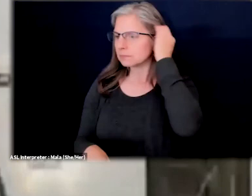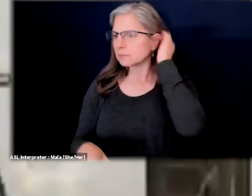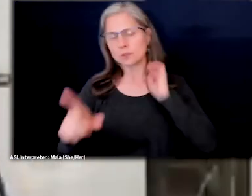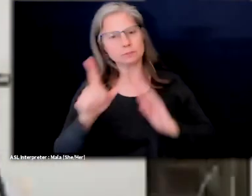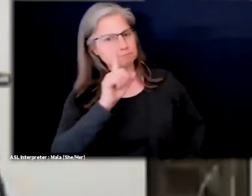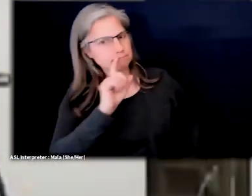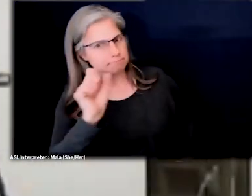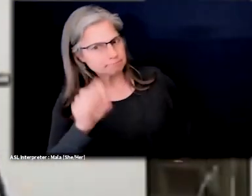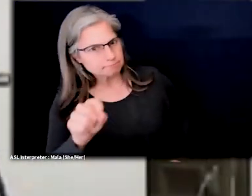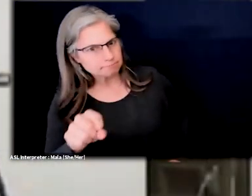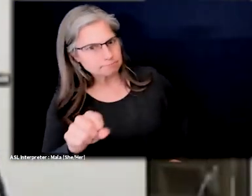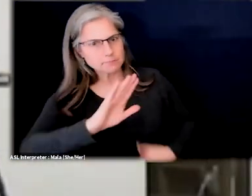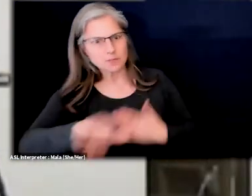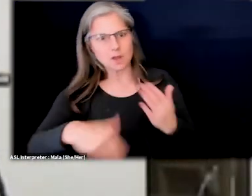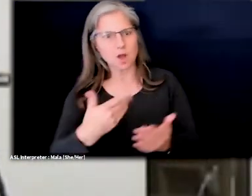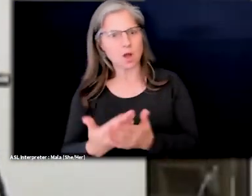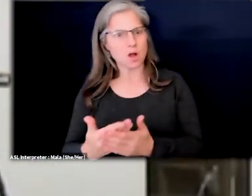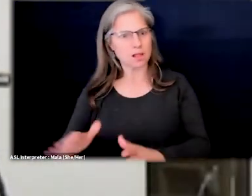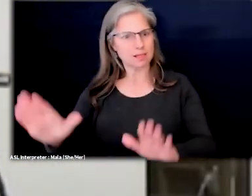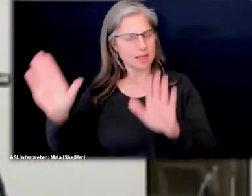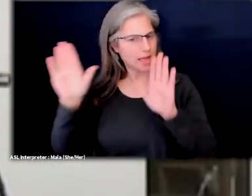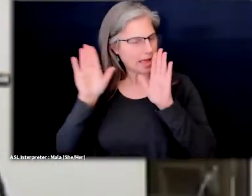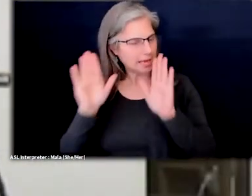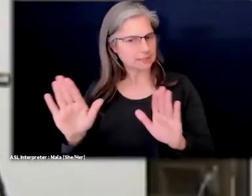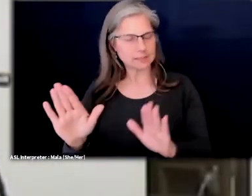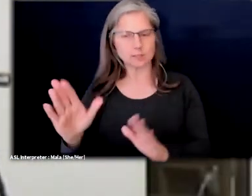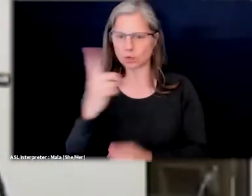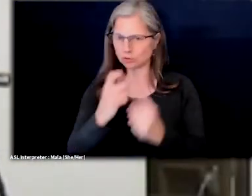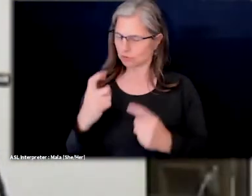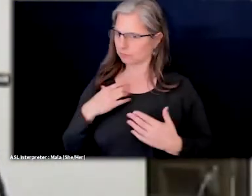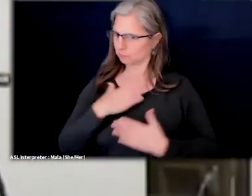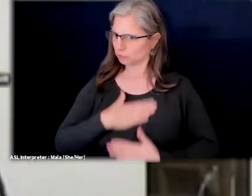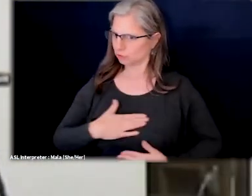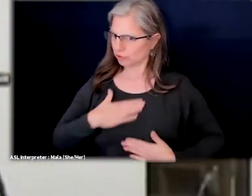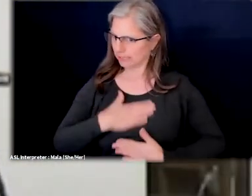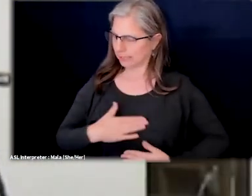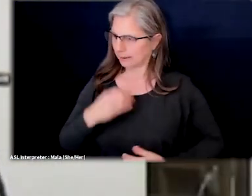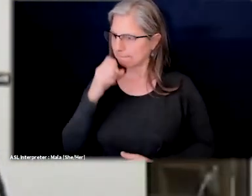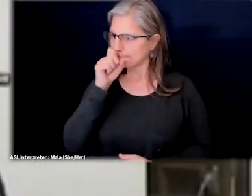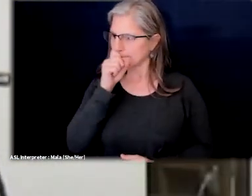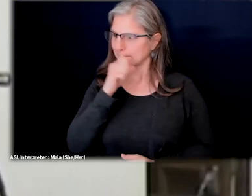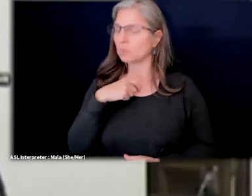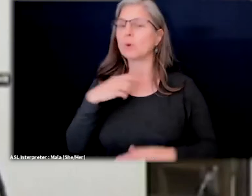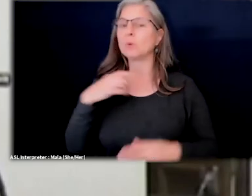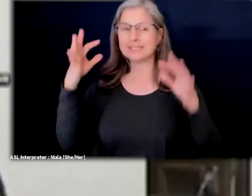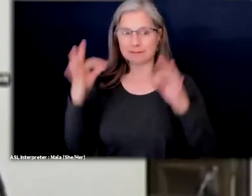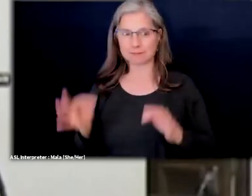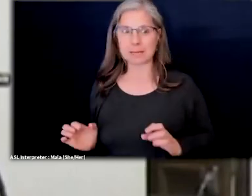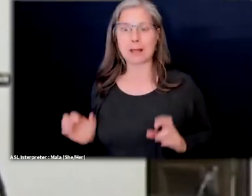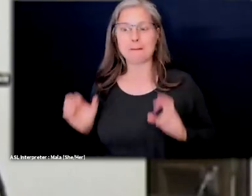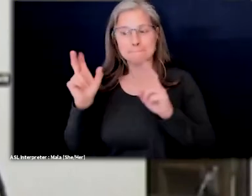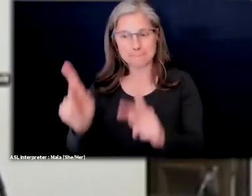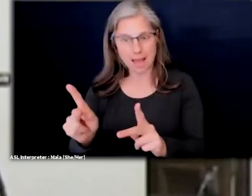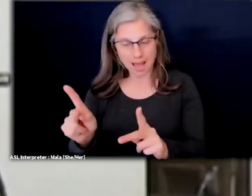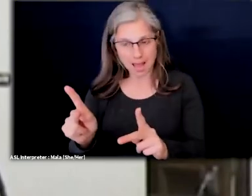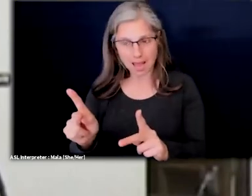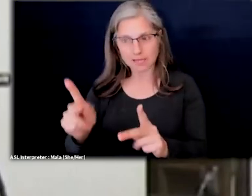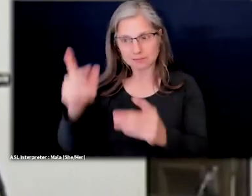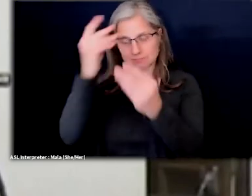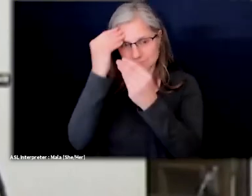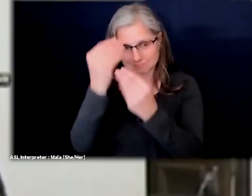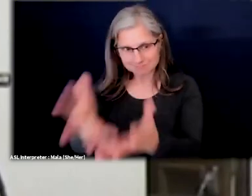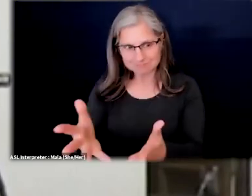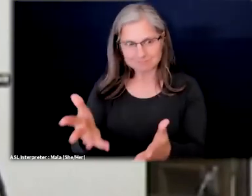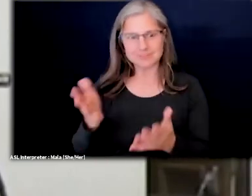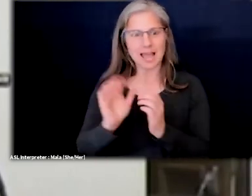Absolutely. Those are all excellent questions. I really appreciate them. We will definitely come back to let you know how